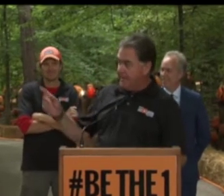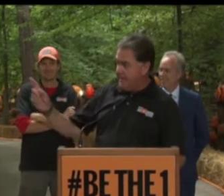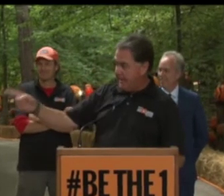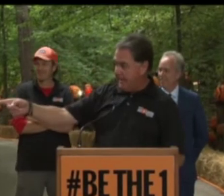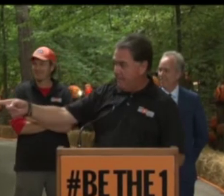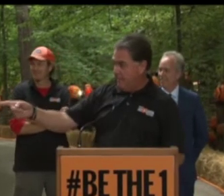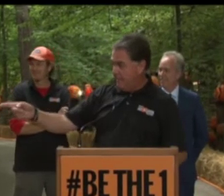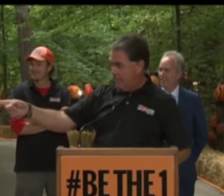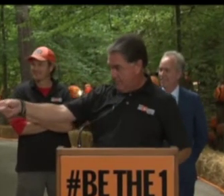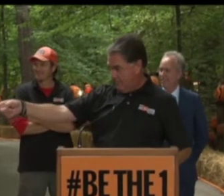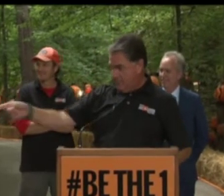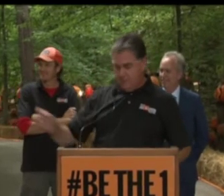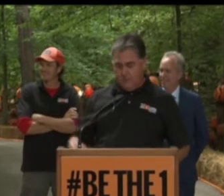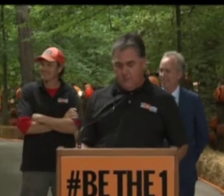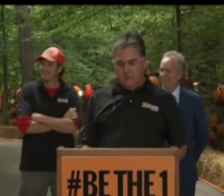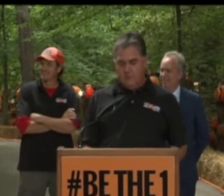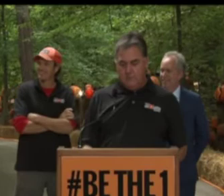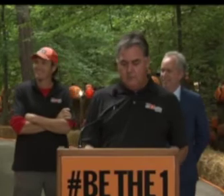Bubba, and team.